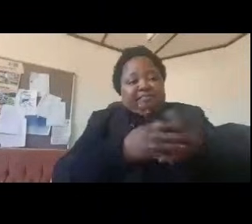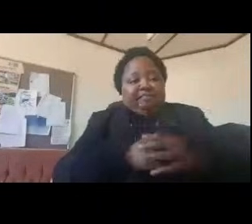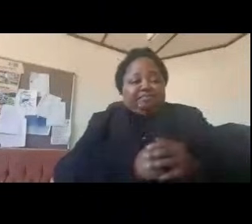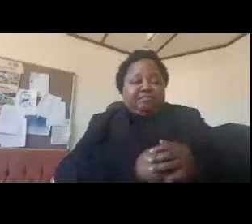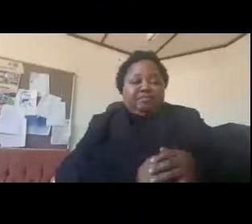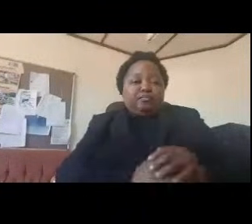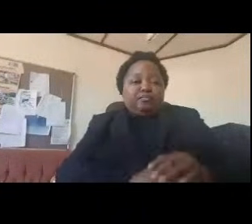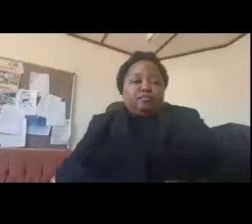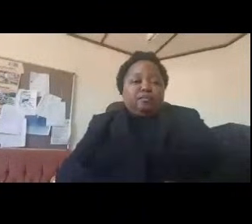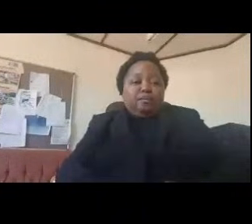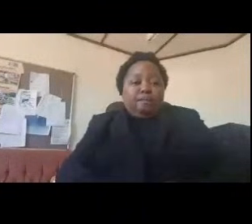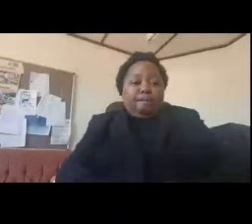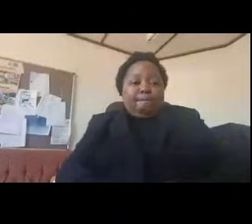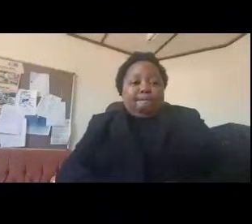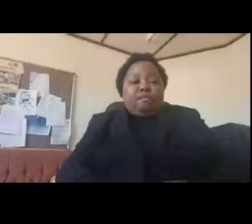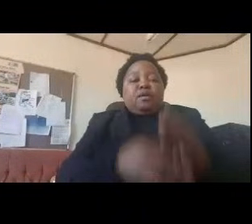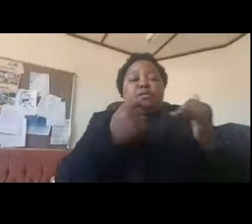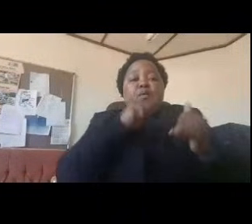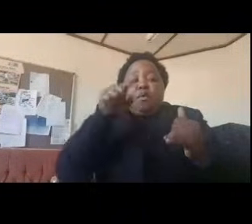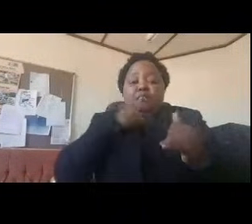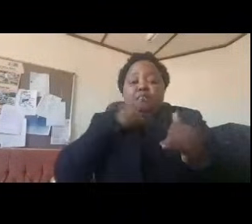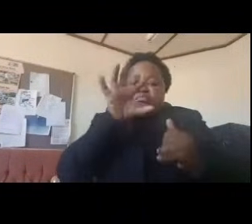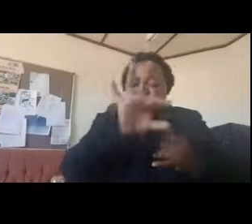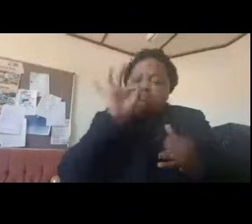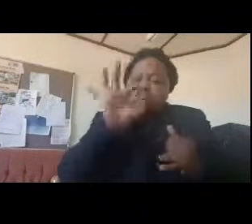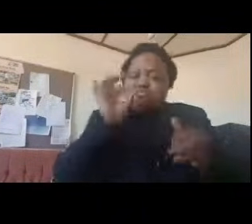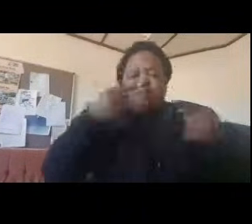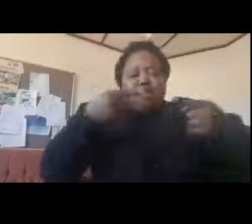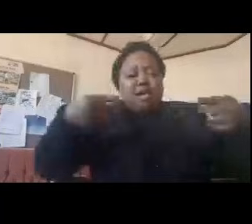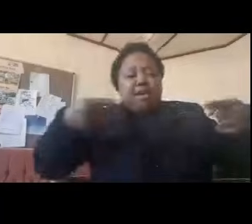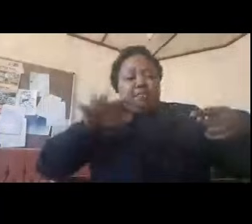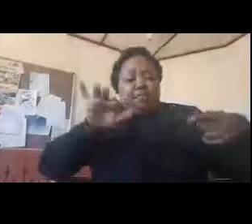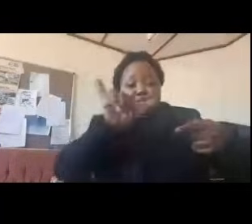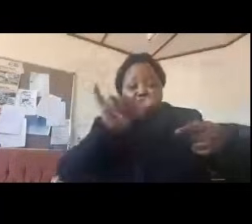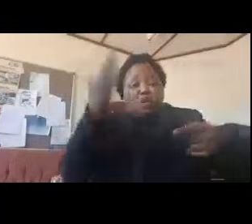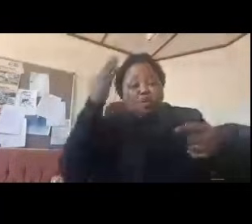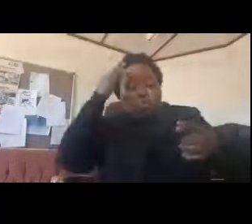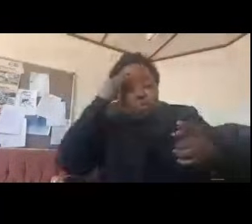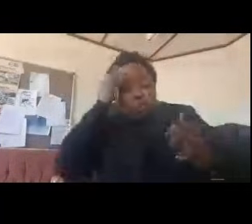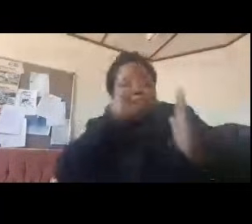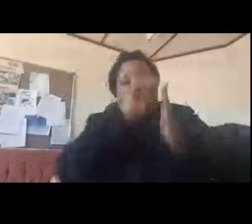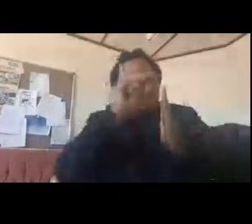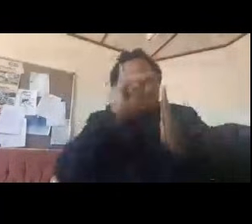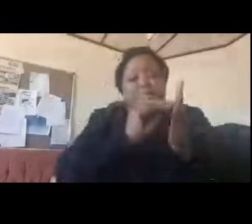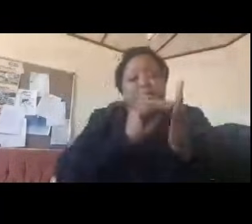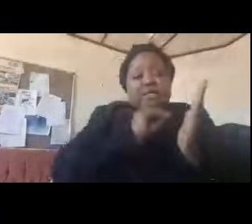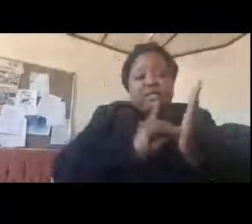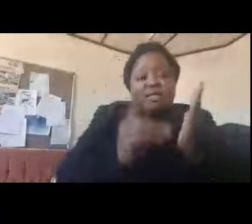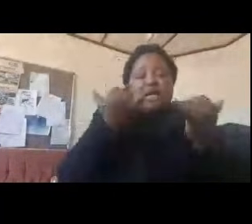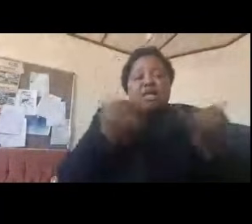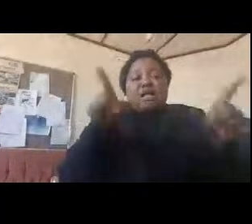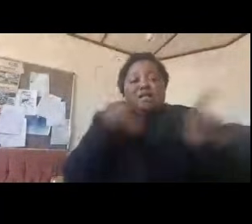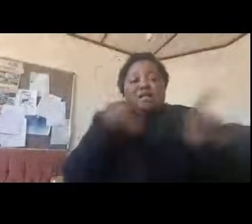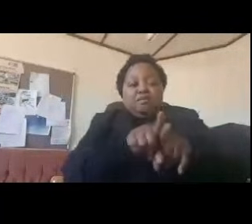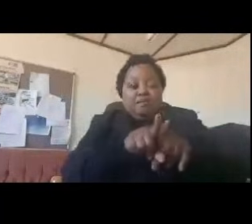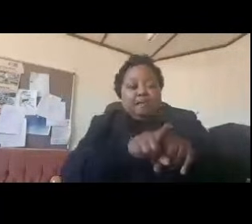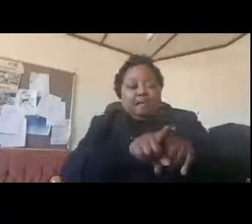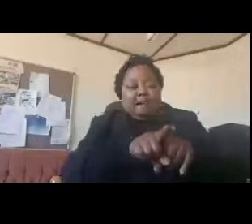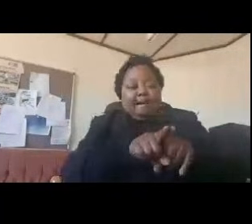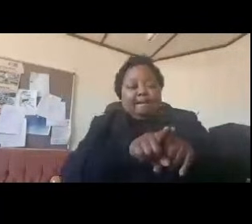Now we have identified the gaps. We know the policy and the shelter are not enough because behavior doesn't